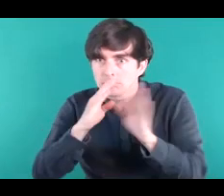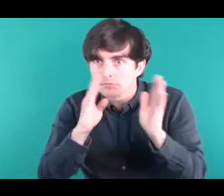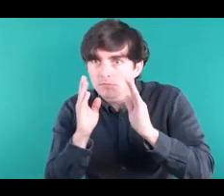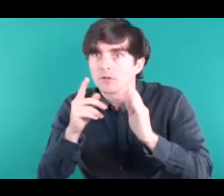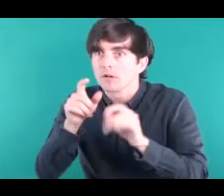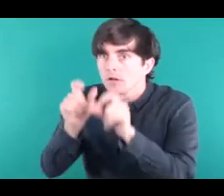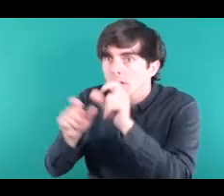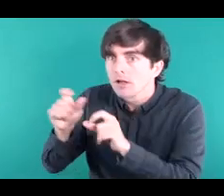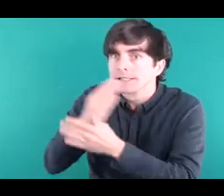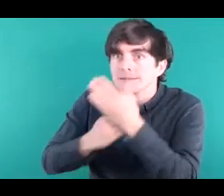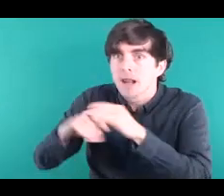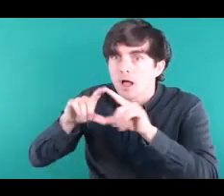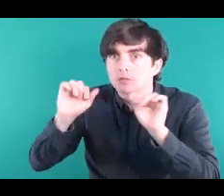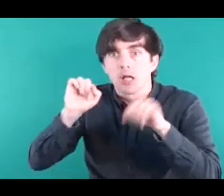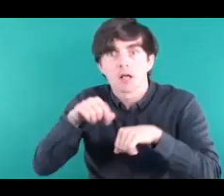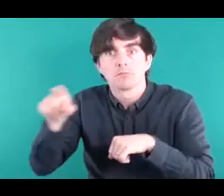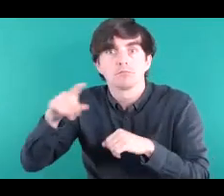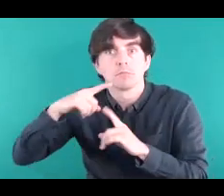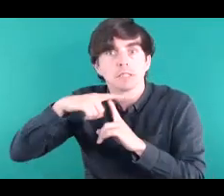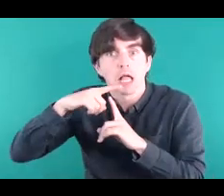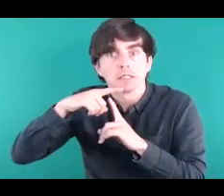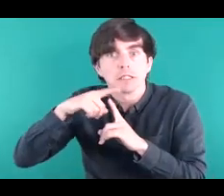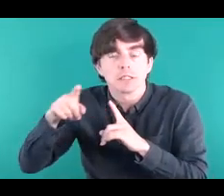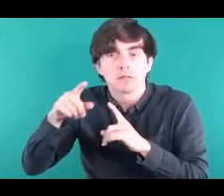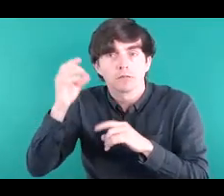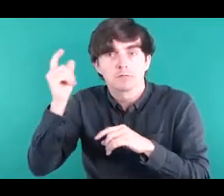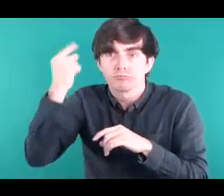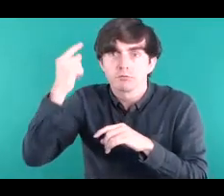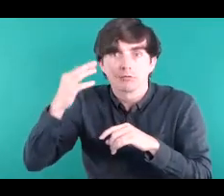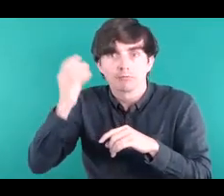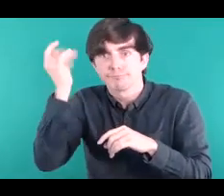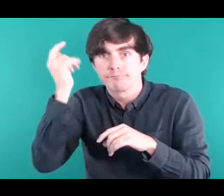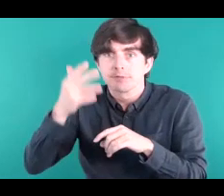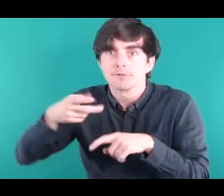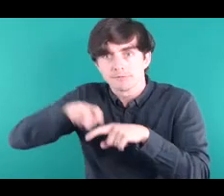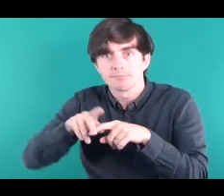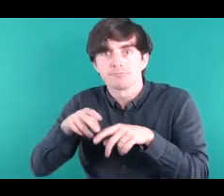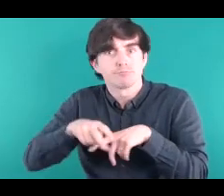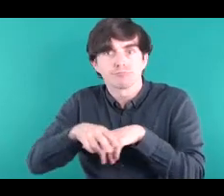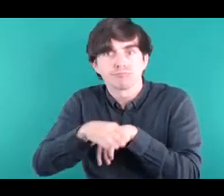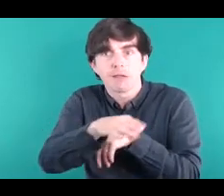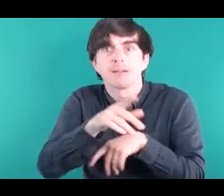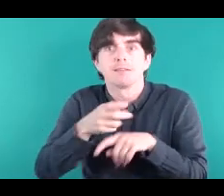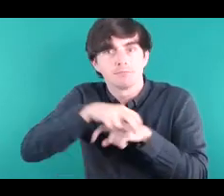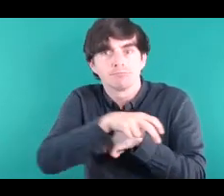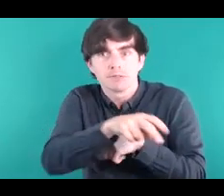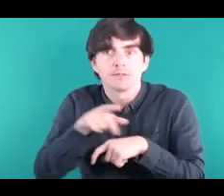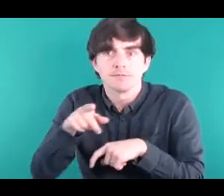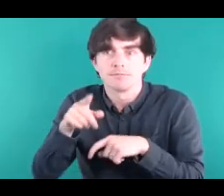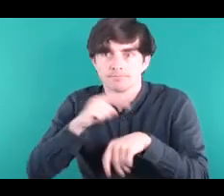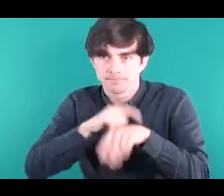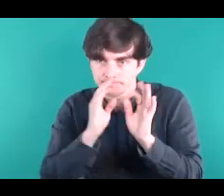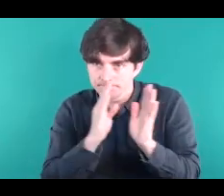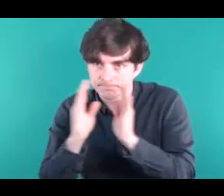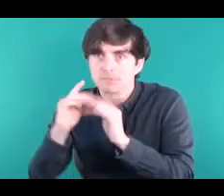Some feedback that we got, we held many webinars with the International Disability Alliance, with